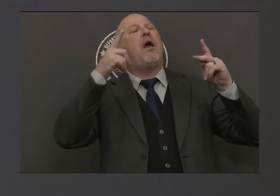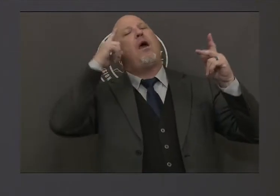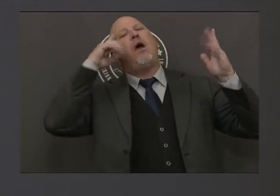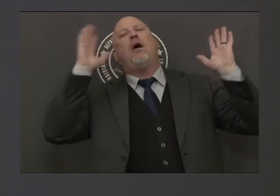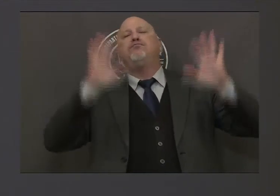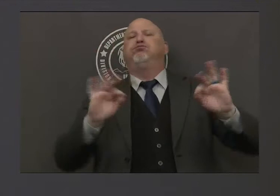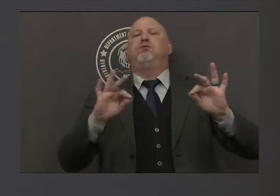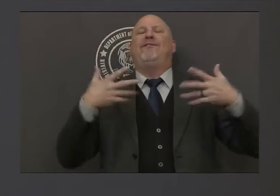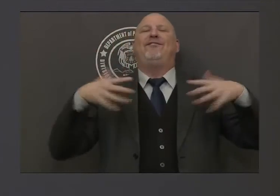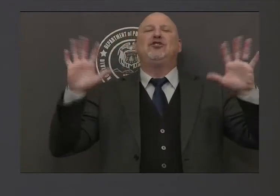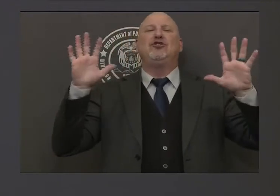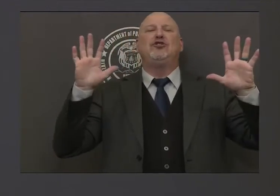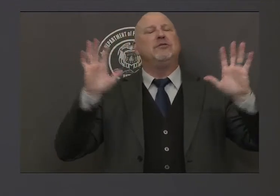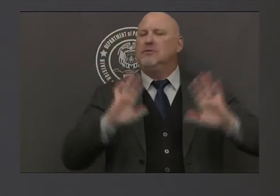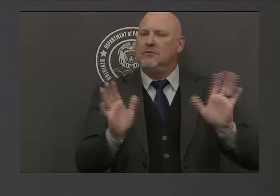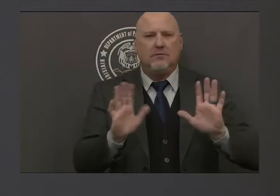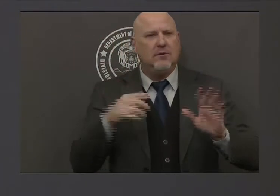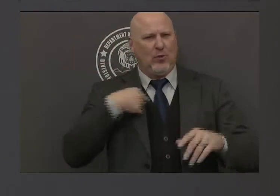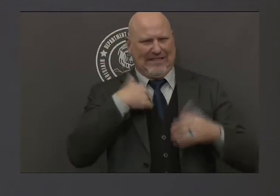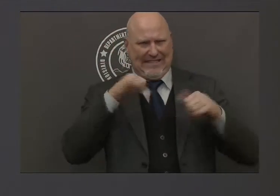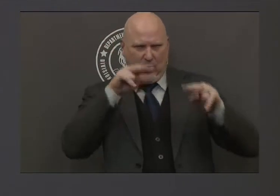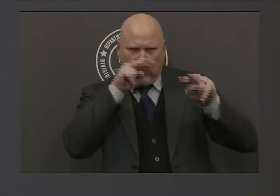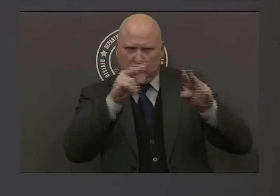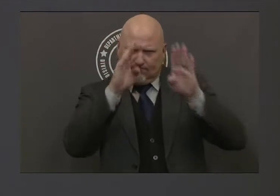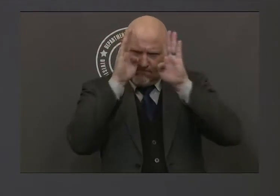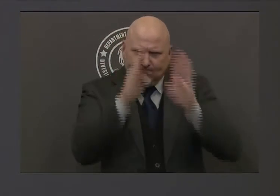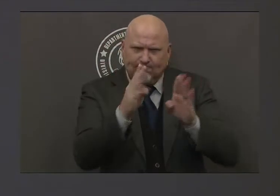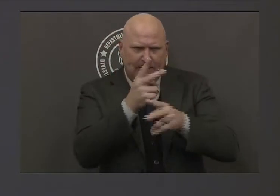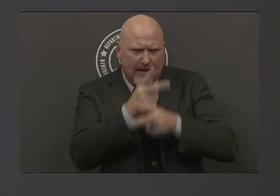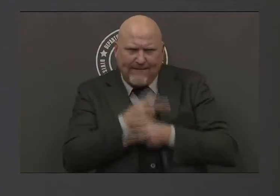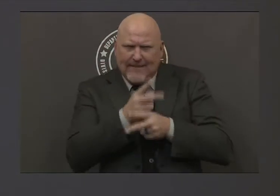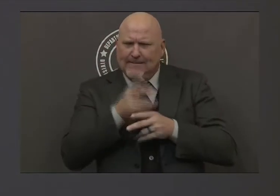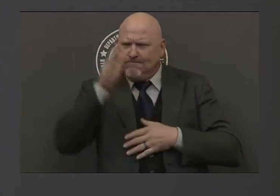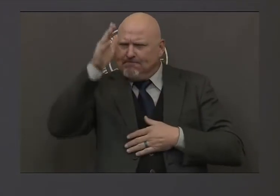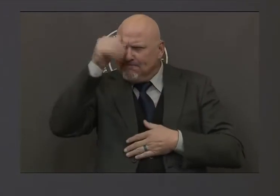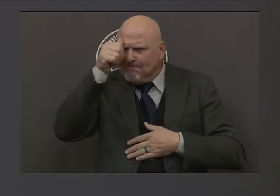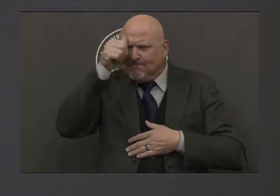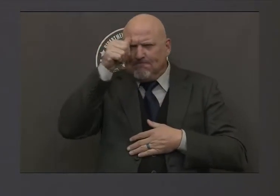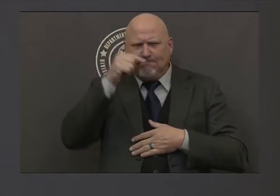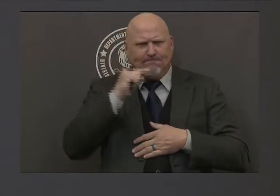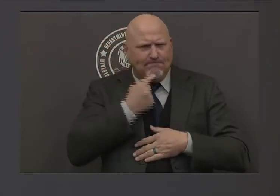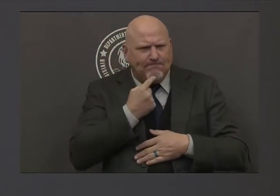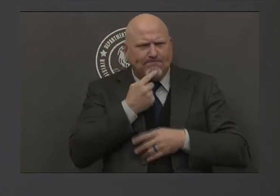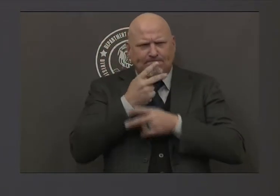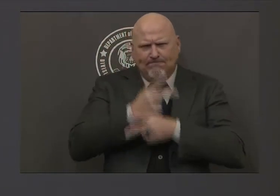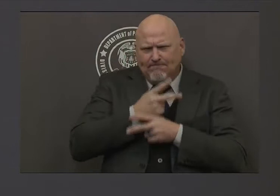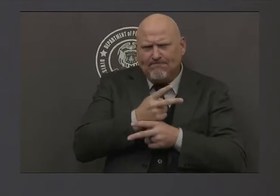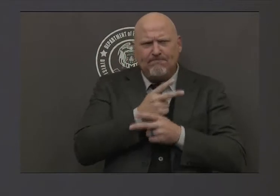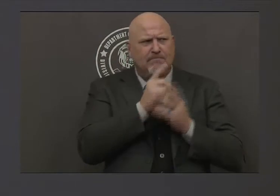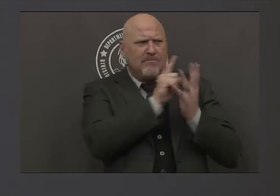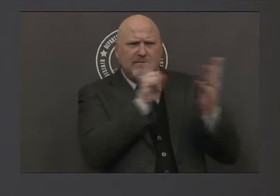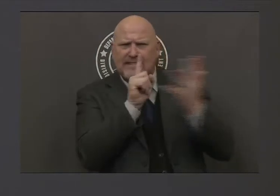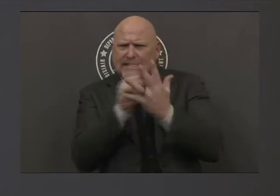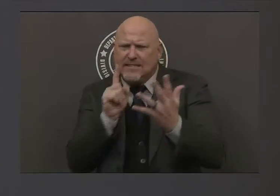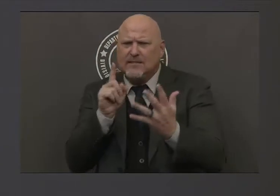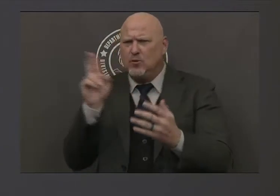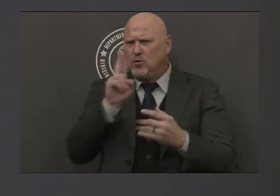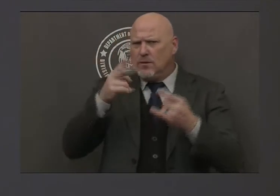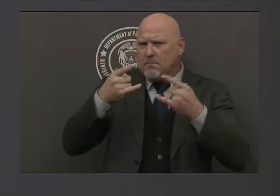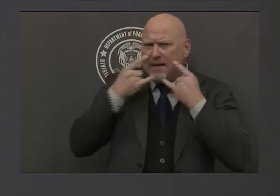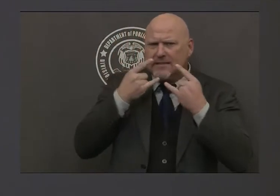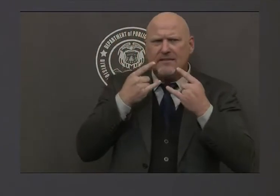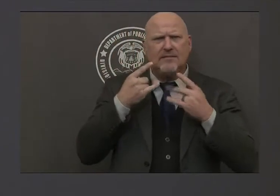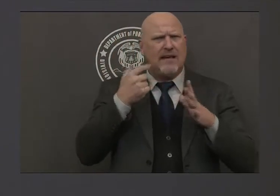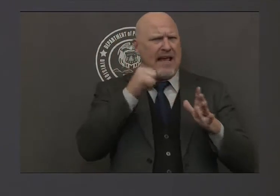the common themes that we have out there are social distancing, staying away from those who may have the coronavirus, wearing a mask when you